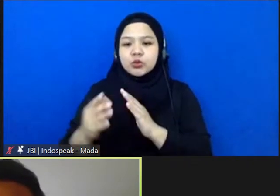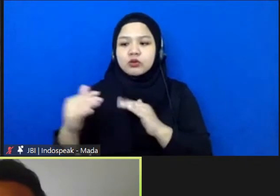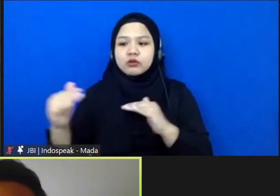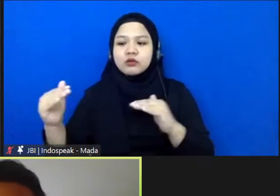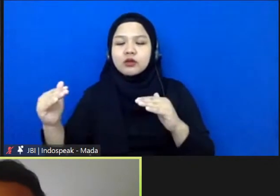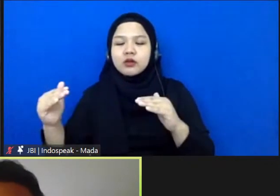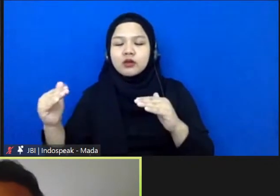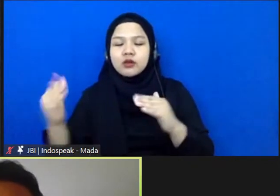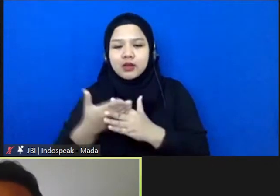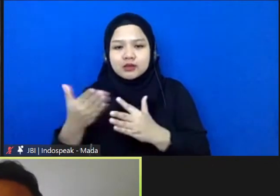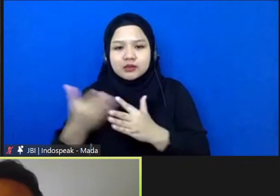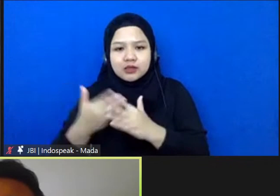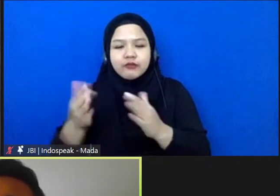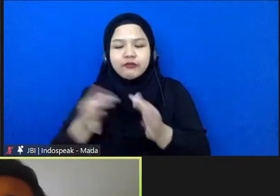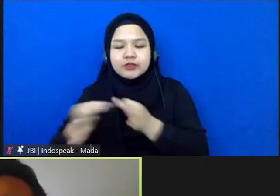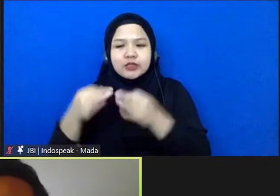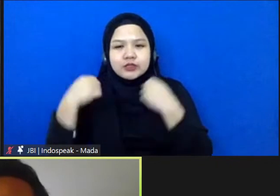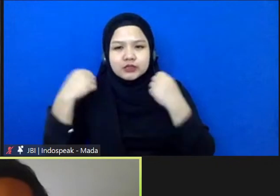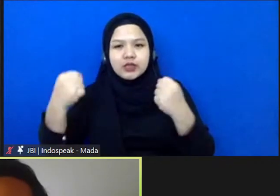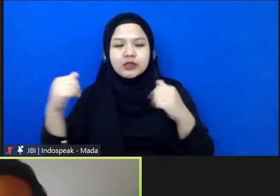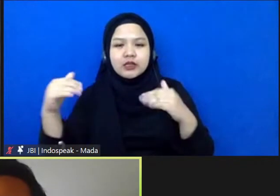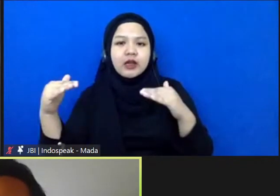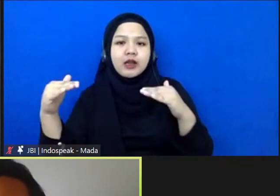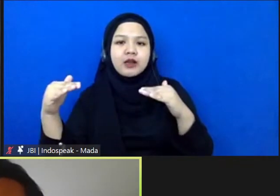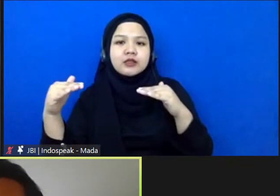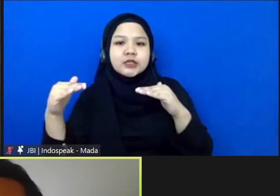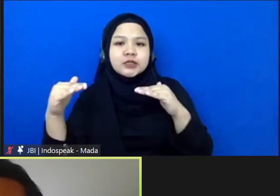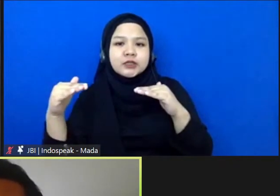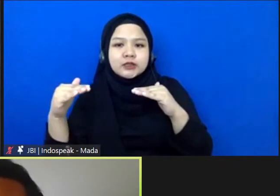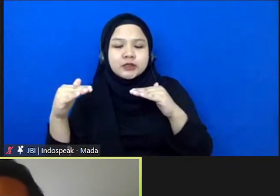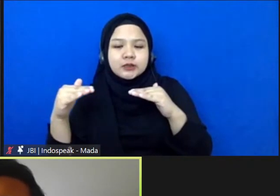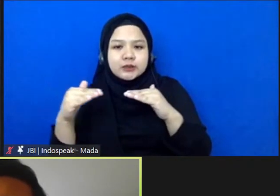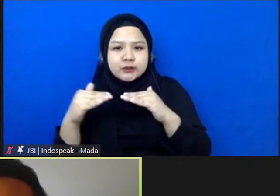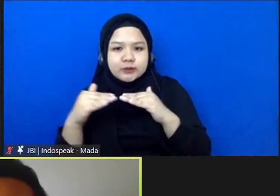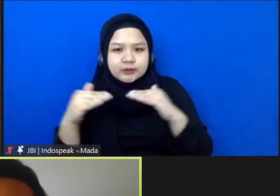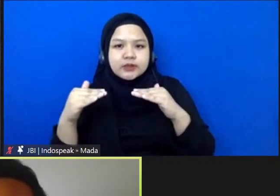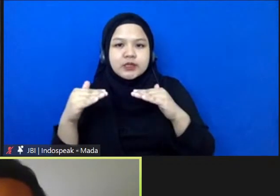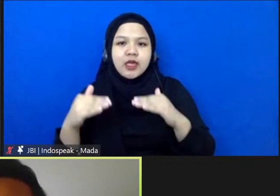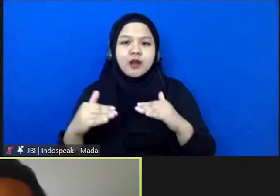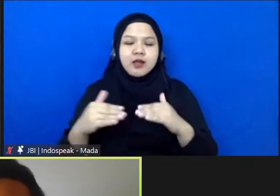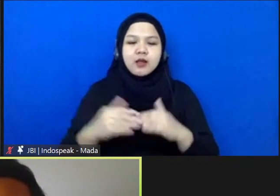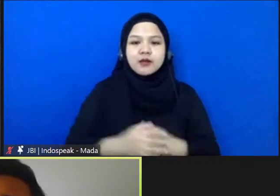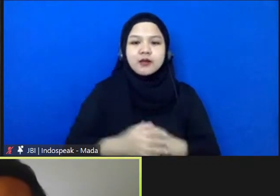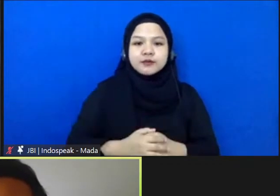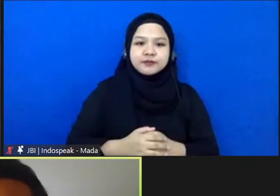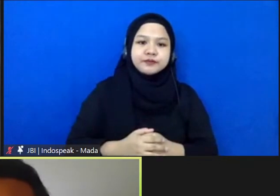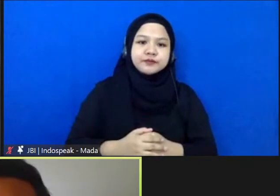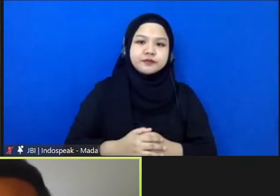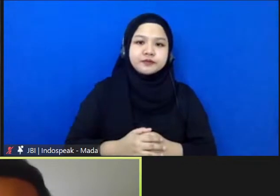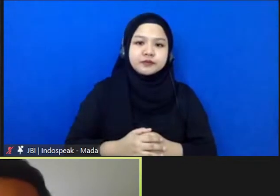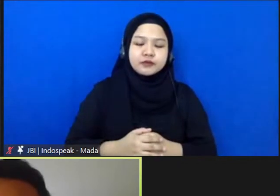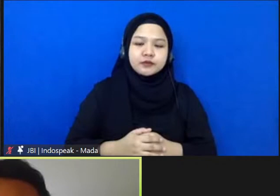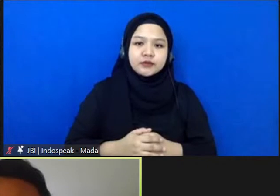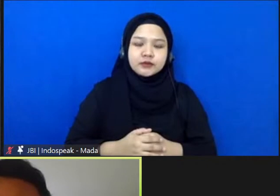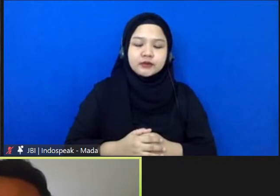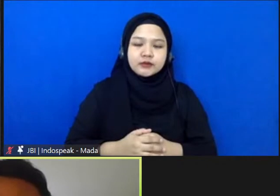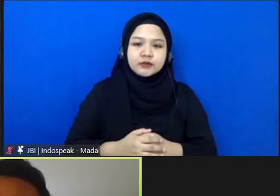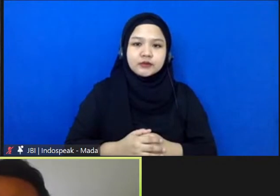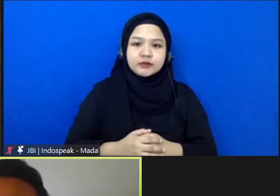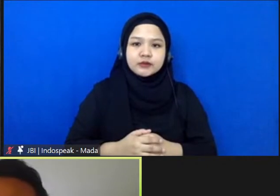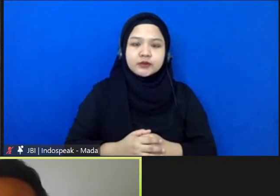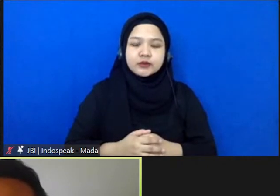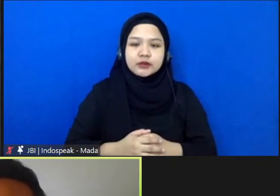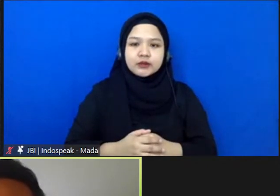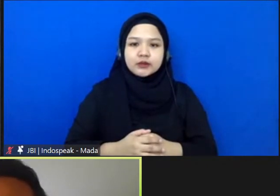healthcare facilities. So because we need to looking at the existing infrastructure of health system across Indonesia. So